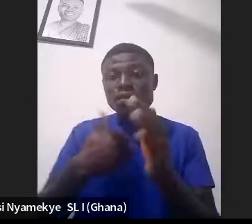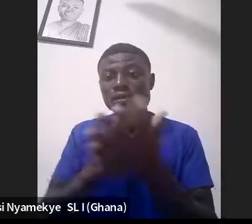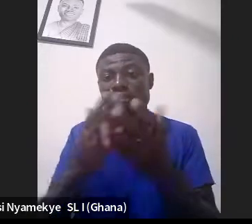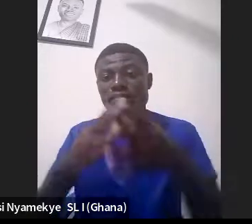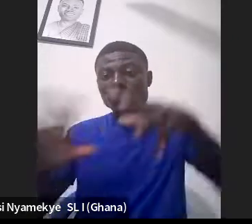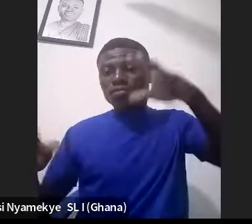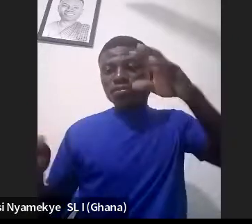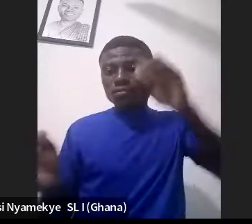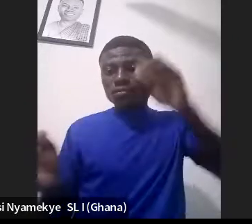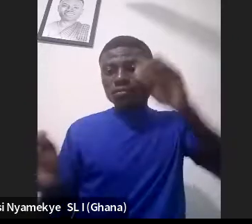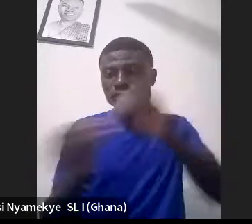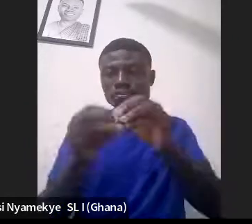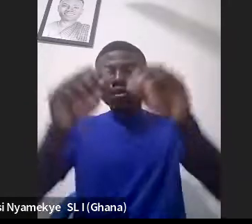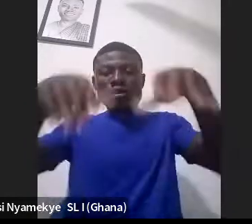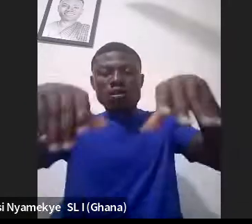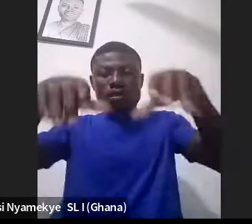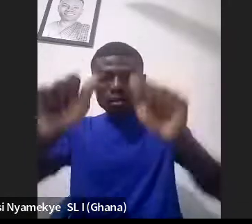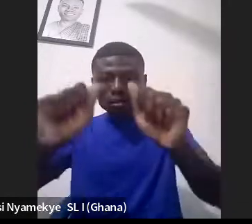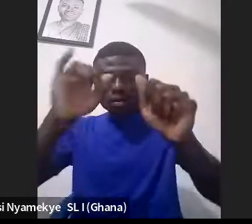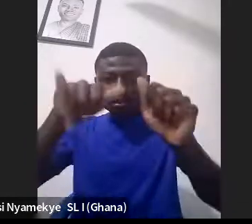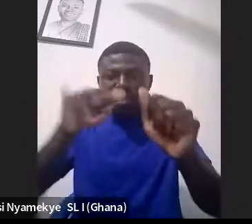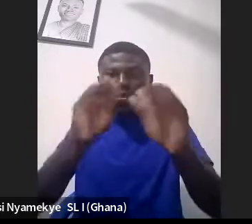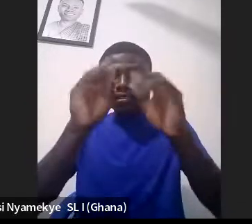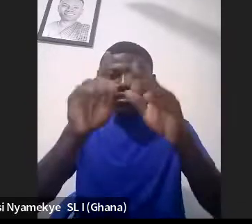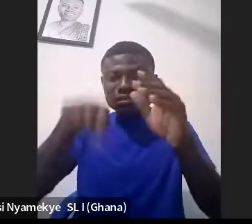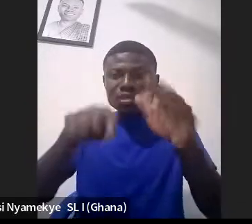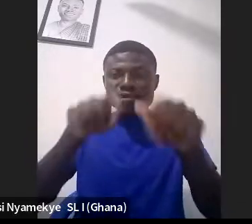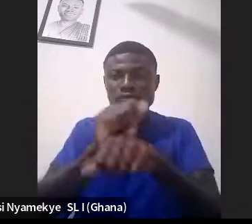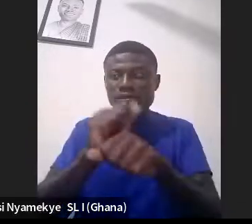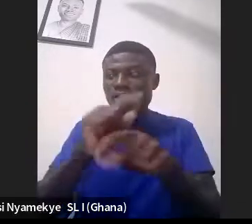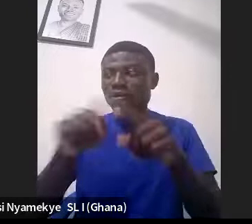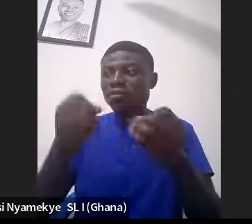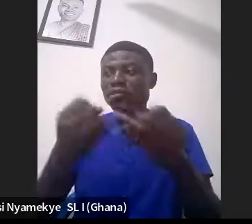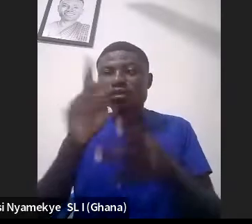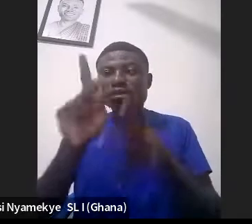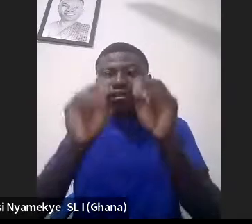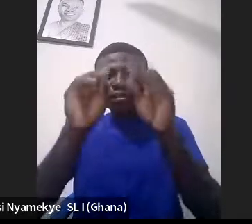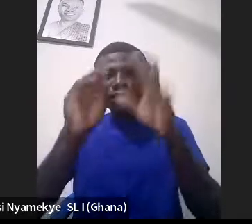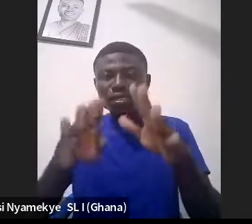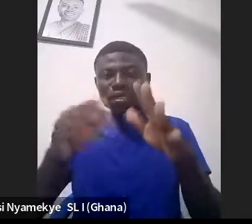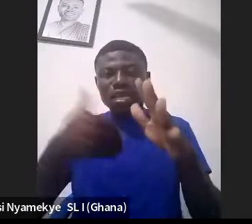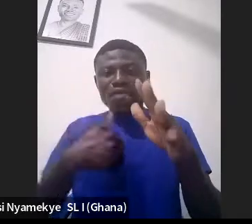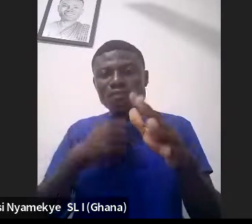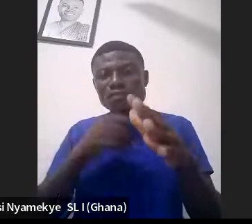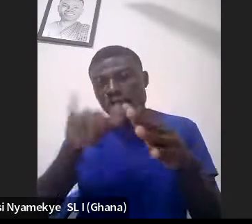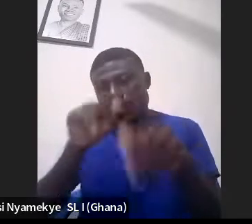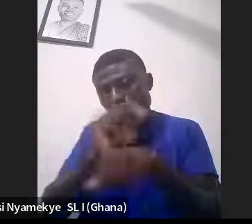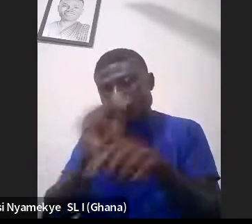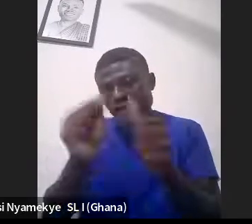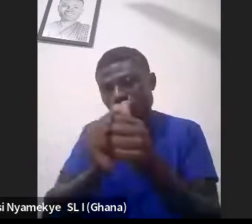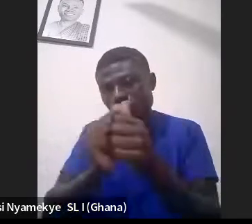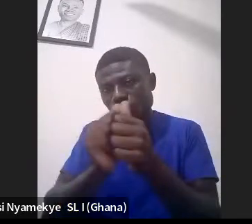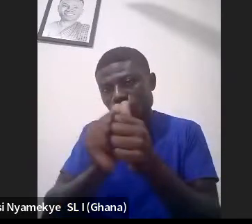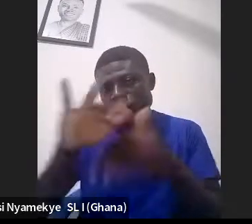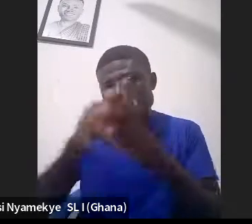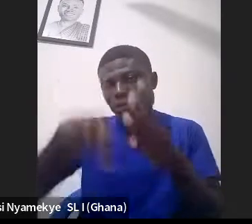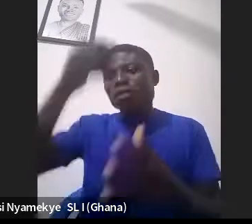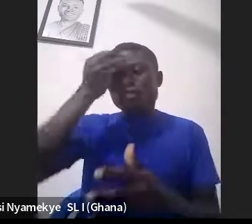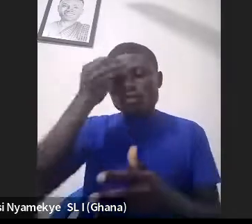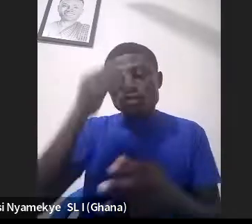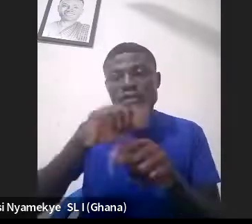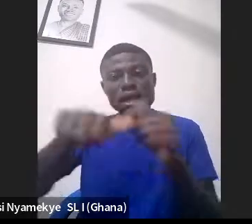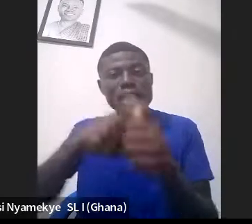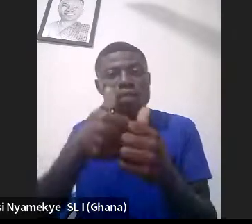that teachers can do. But many teachers here will do the adaptations regardless of the